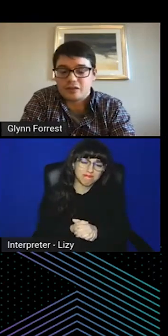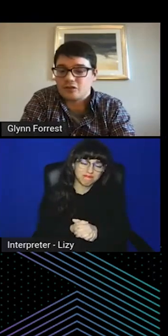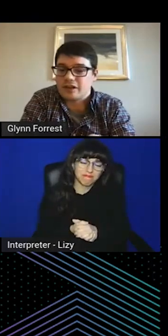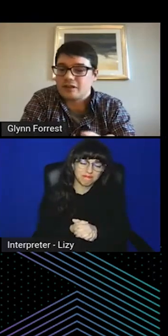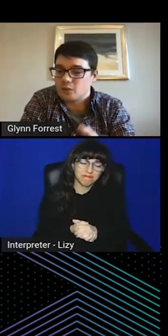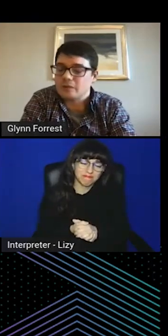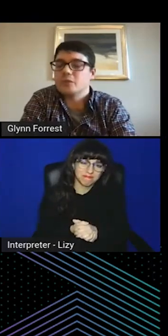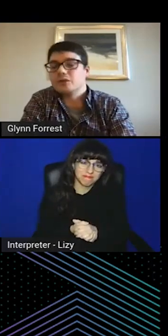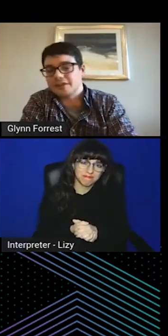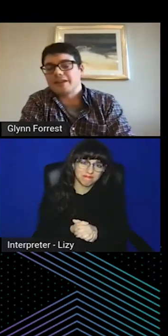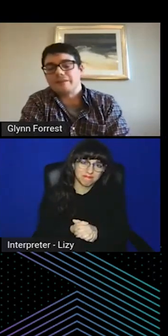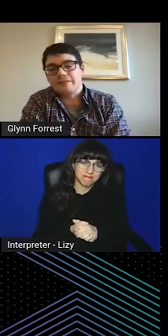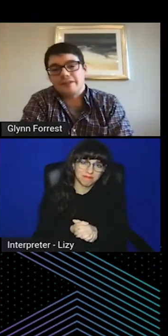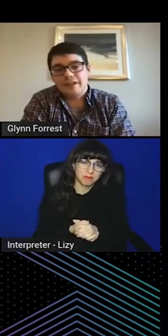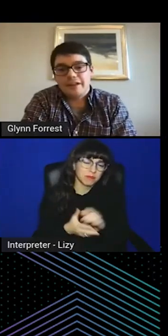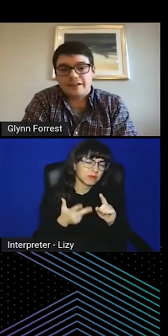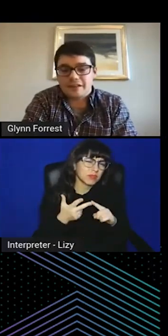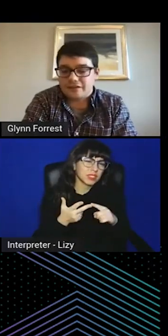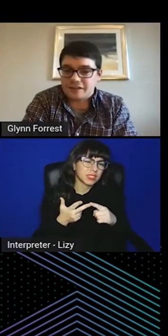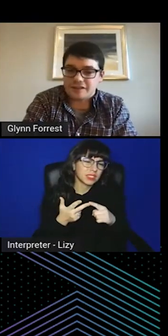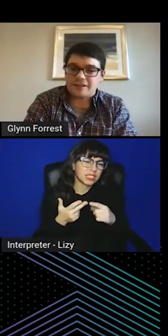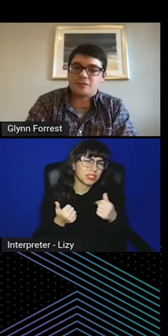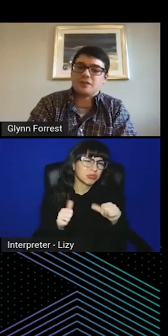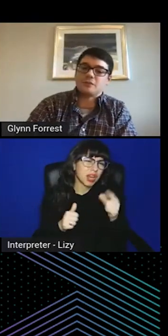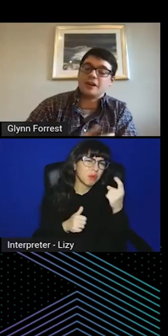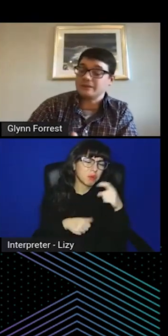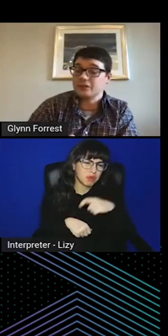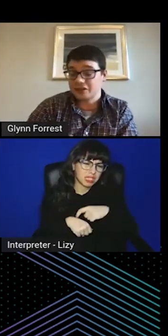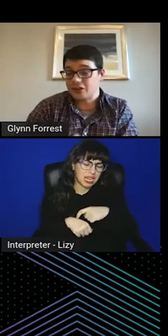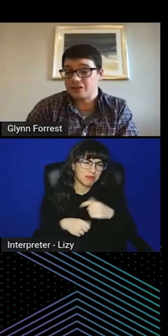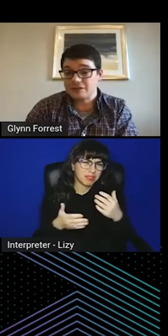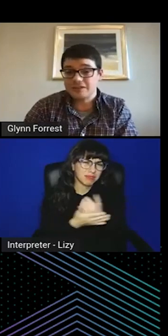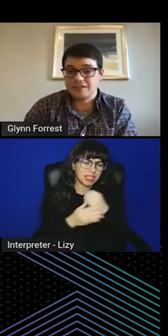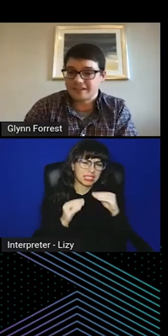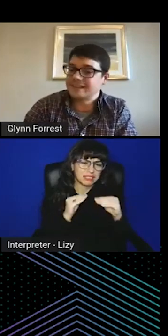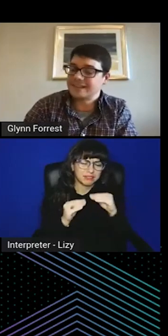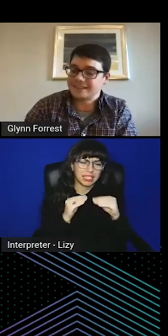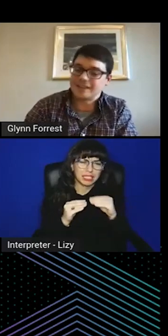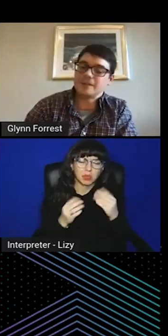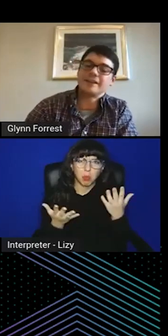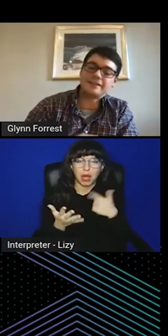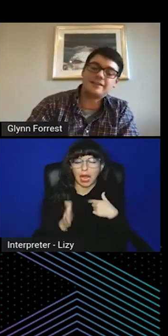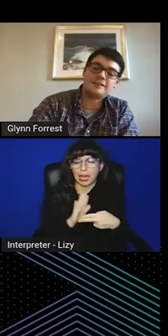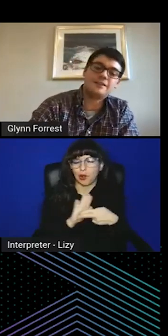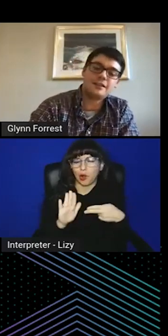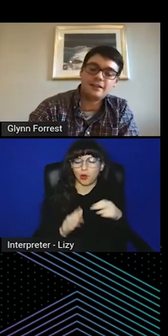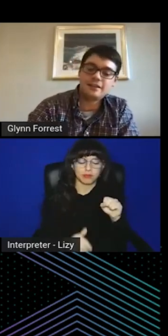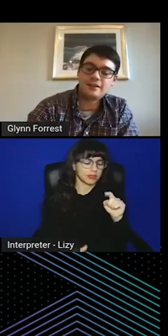Let's try one more time. Let's fix this with what I'm going to call static typing.